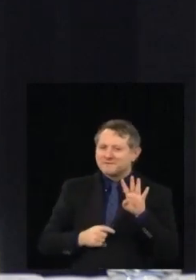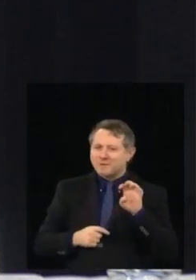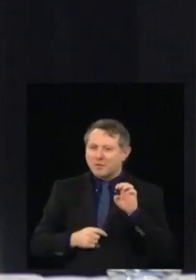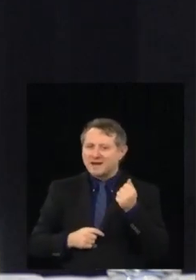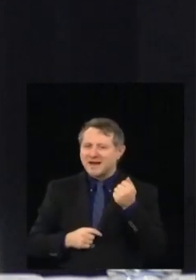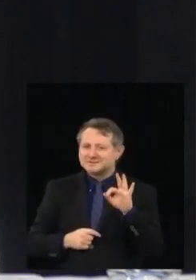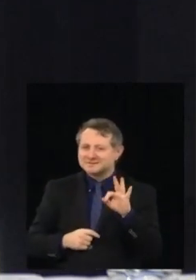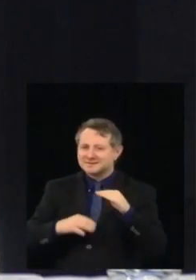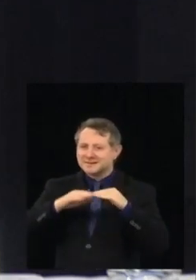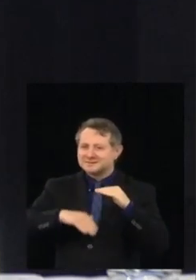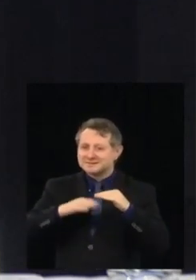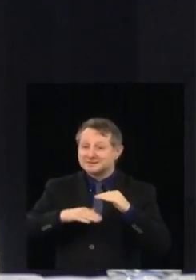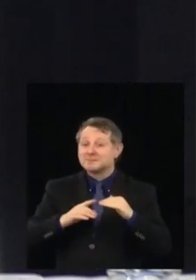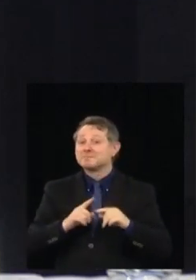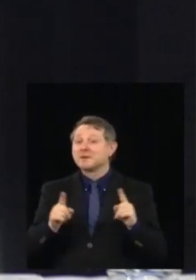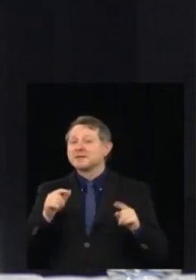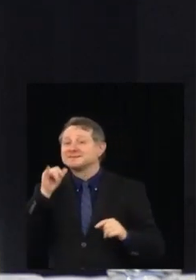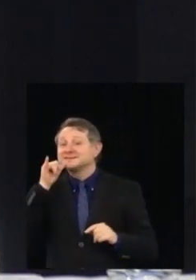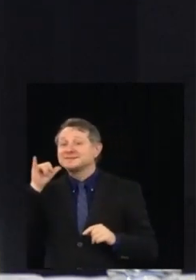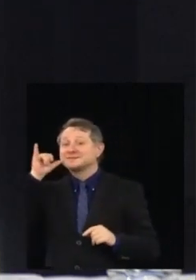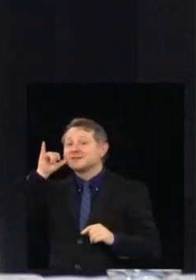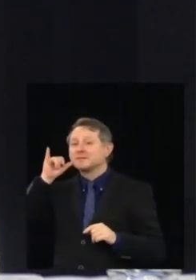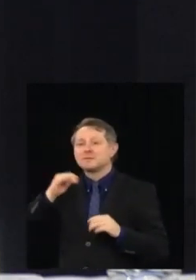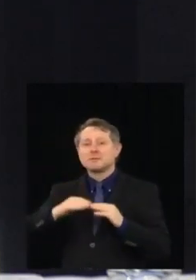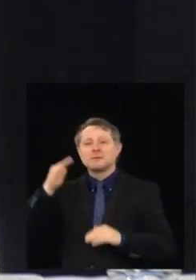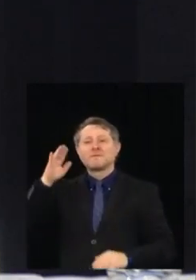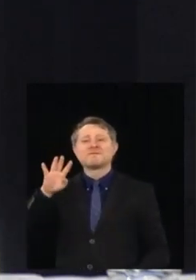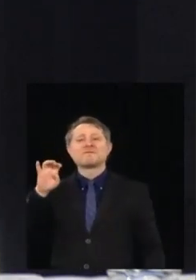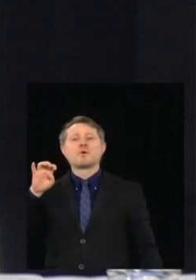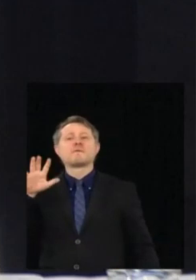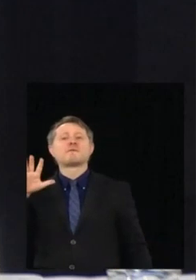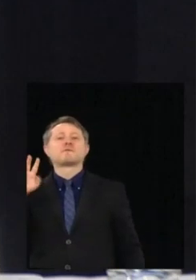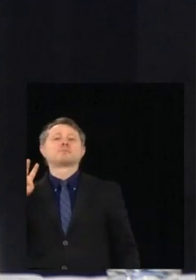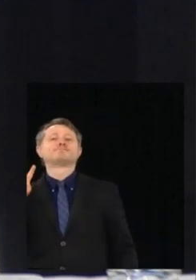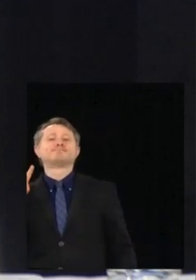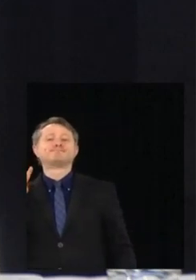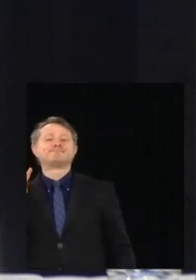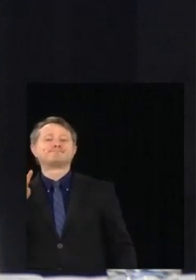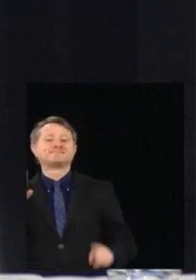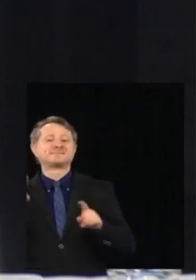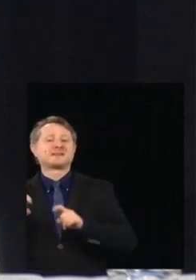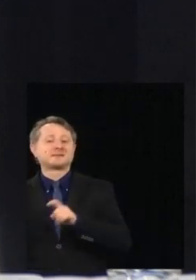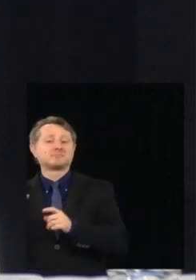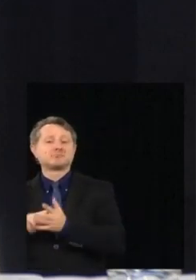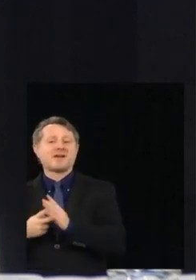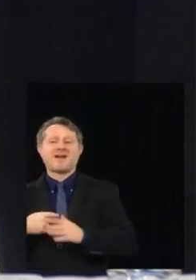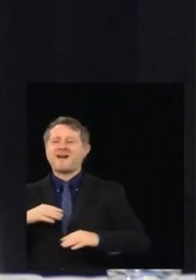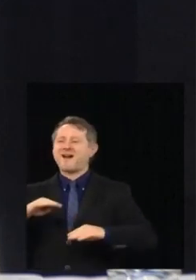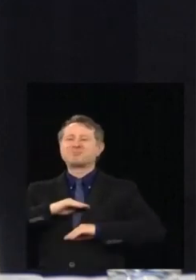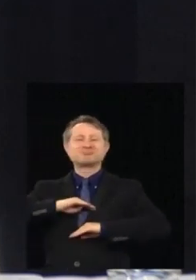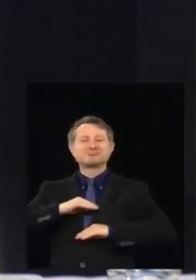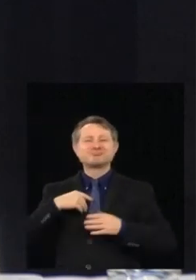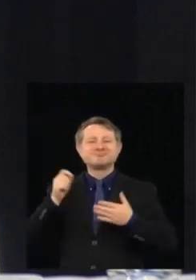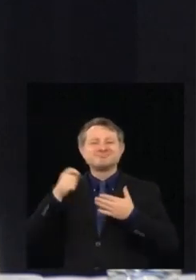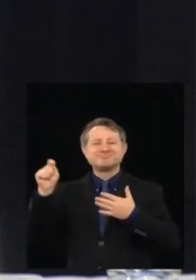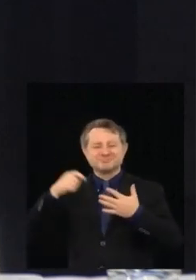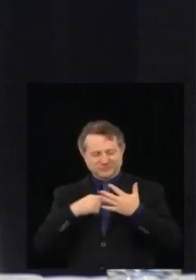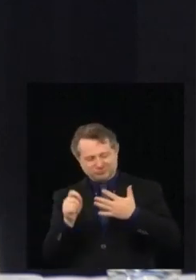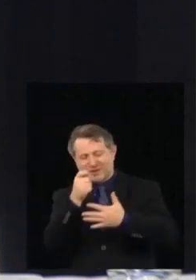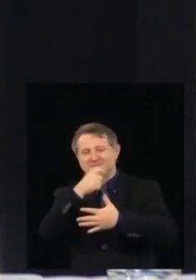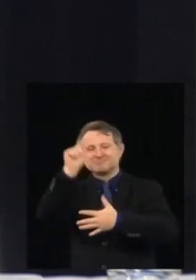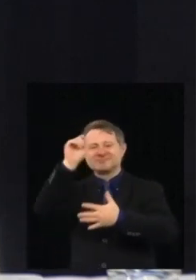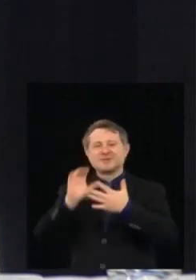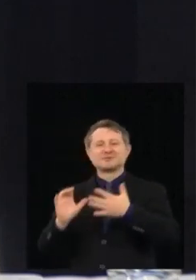hit 454 tests, and so now the North Country has met the criteria, and moving forward, we are confident that they have the